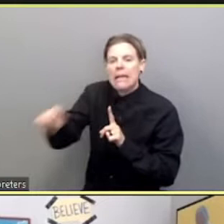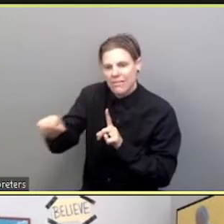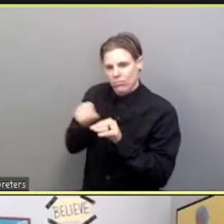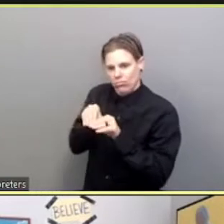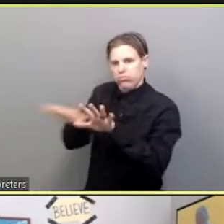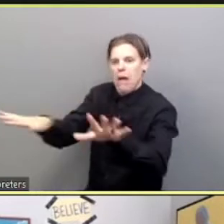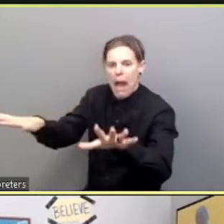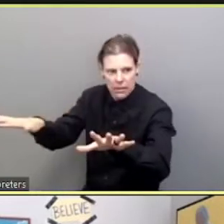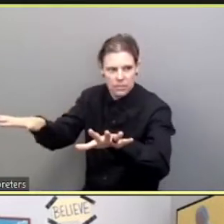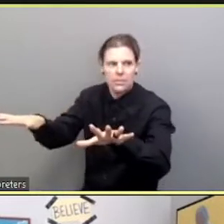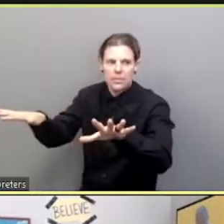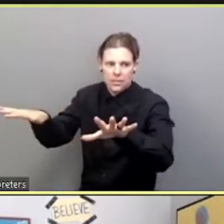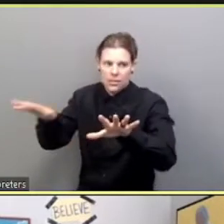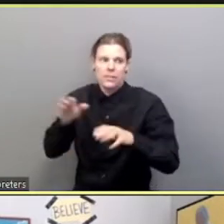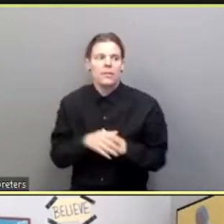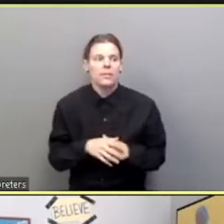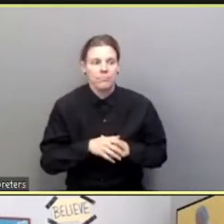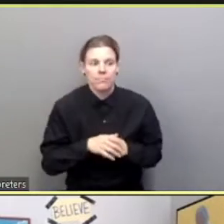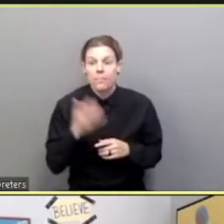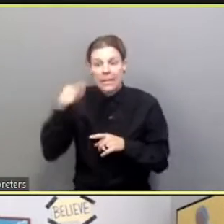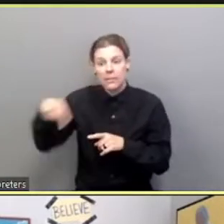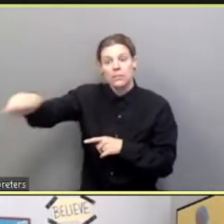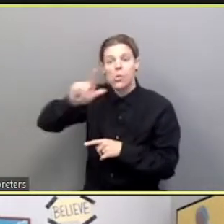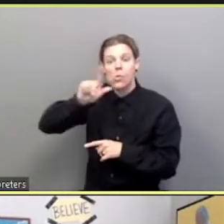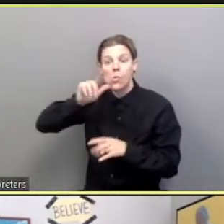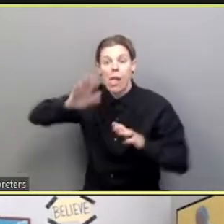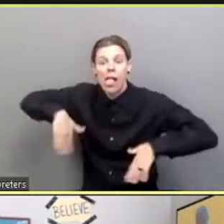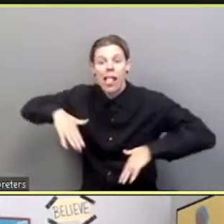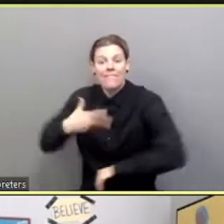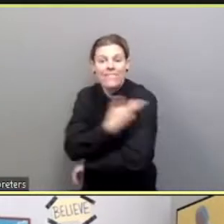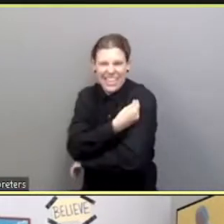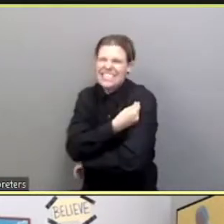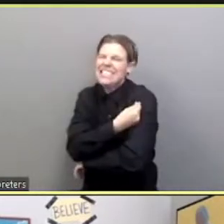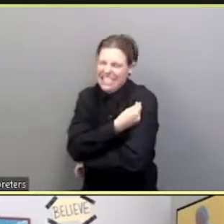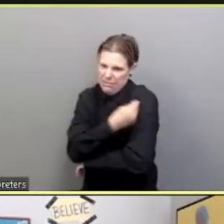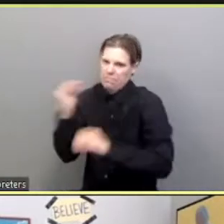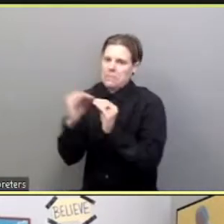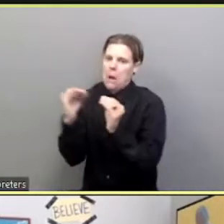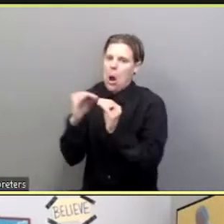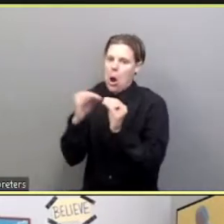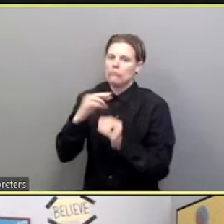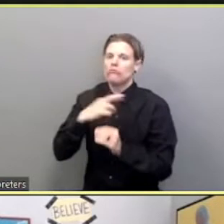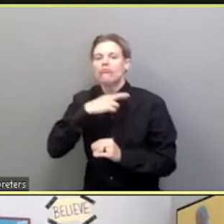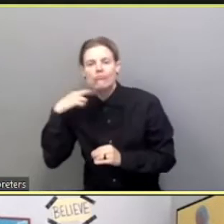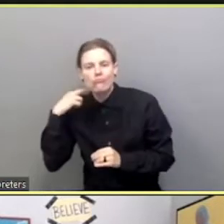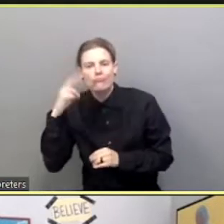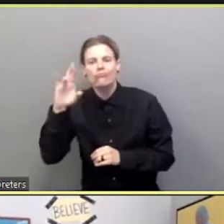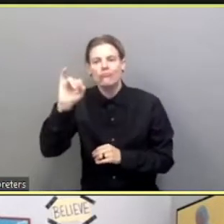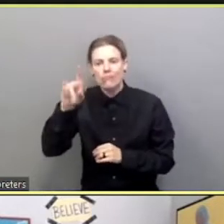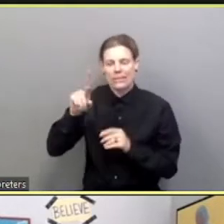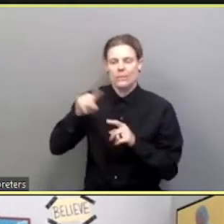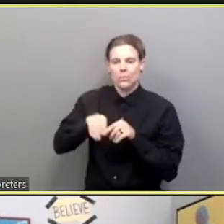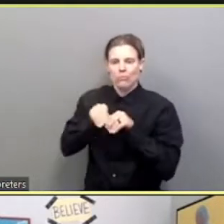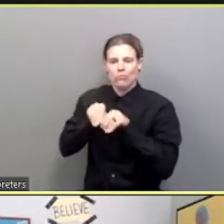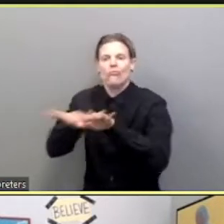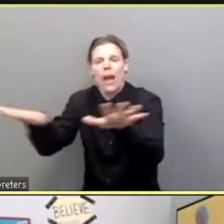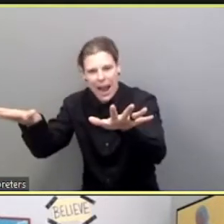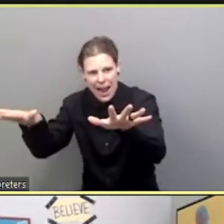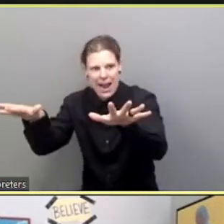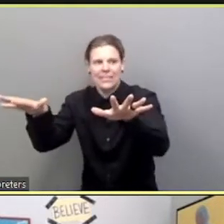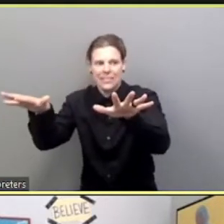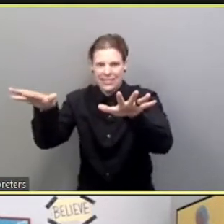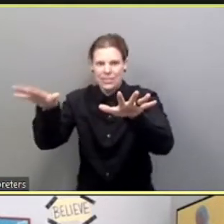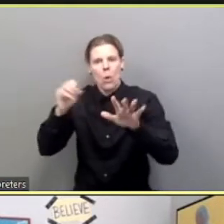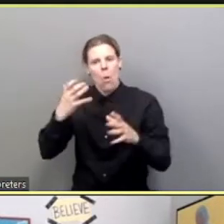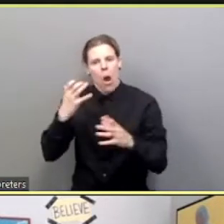help prevent variants from developing and mutating because the virus does go to people who don't have, who haven't